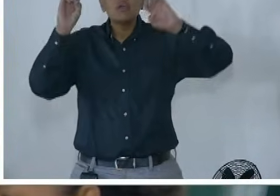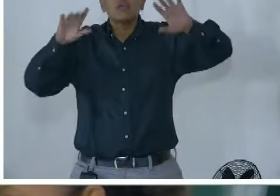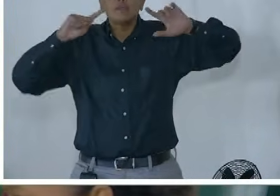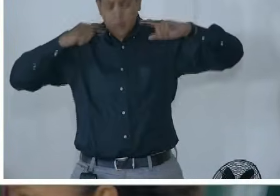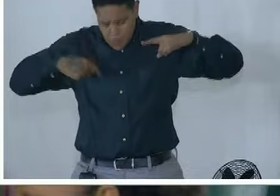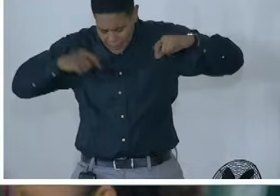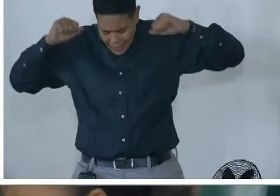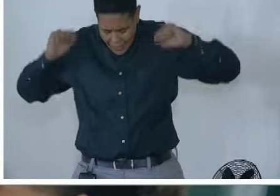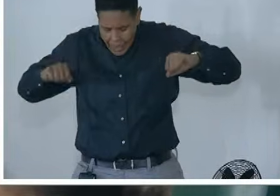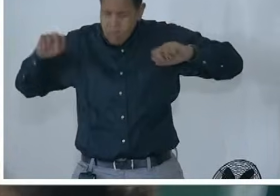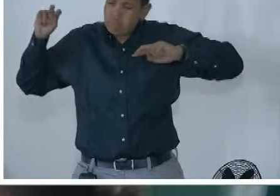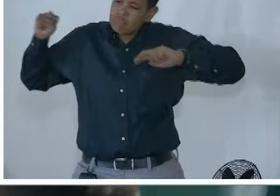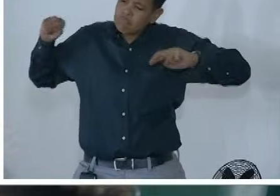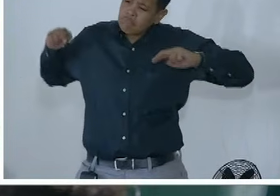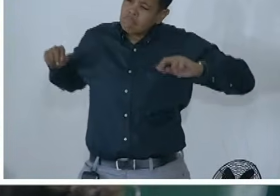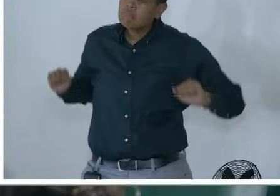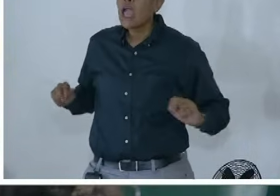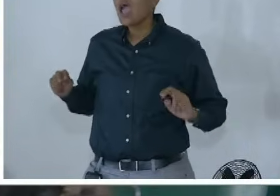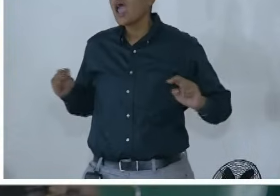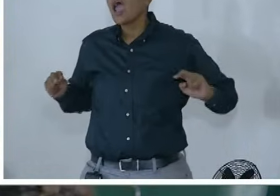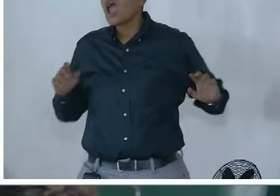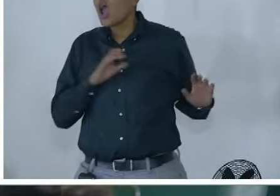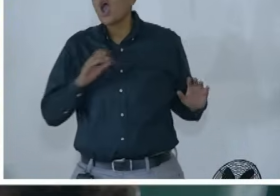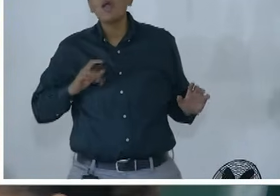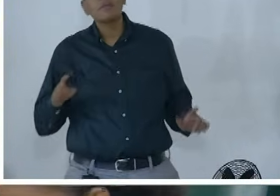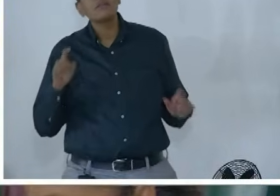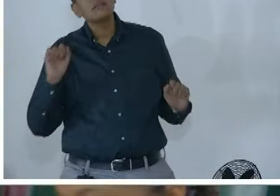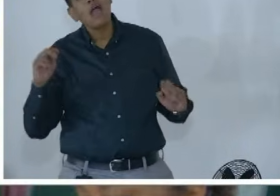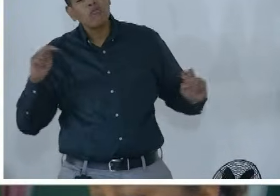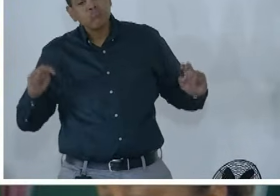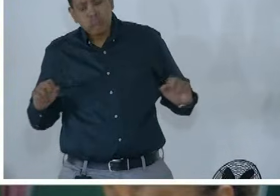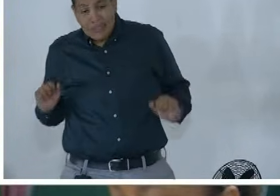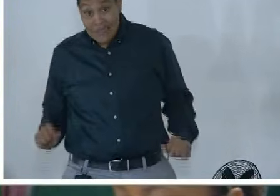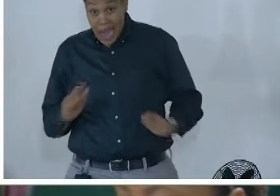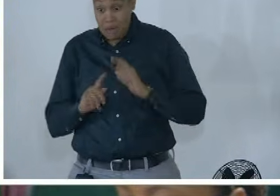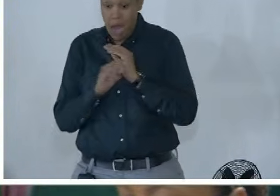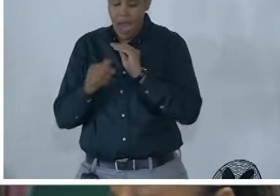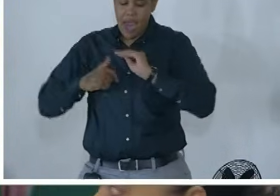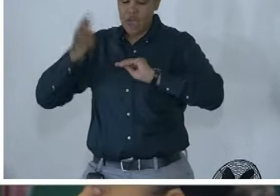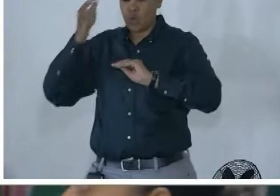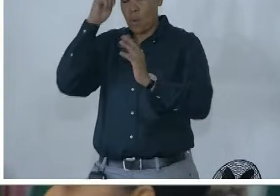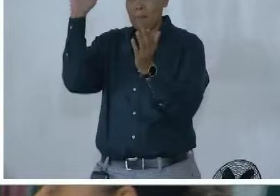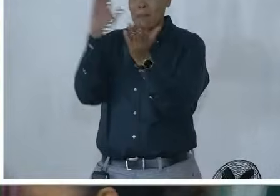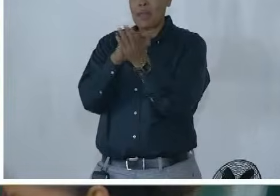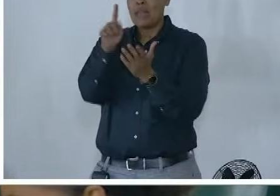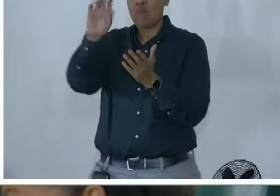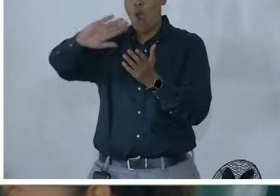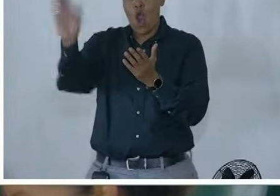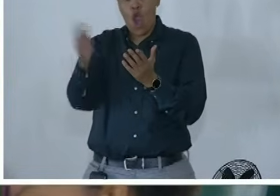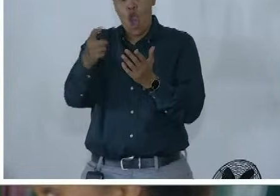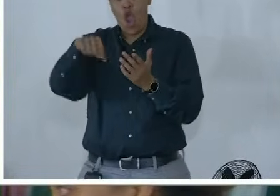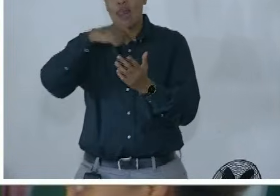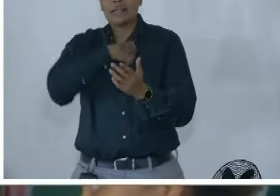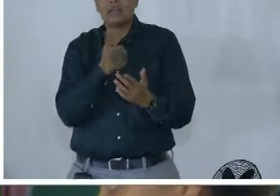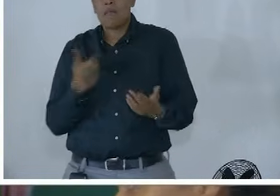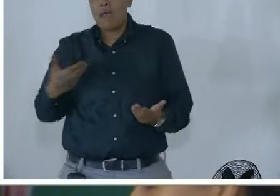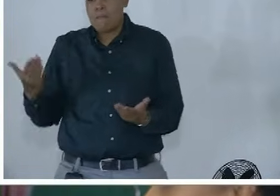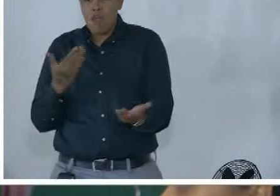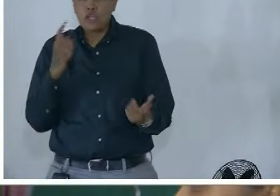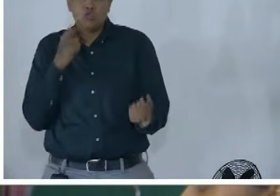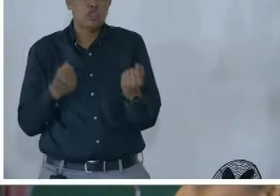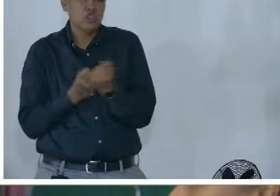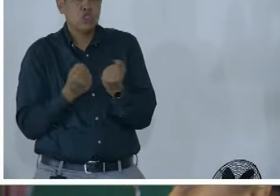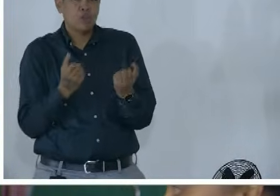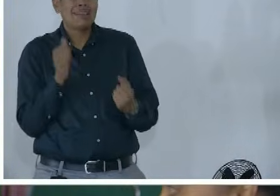can take into account at committee stage. But I do believe that all of us as members